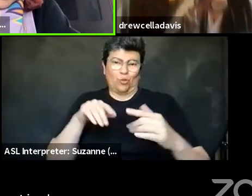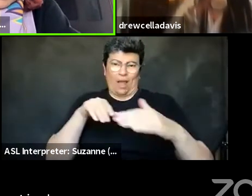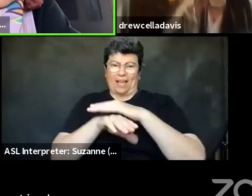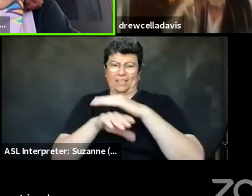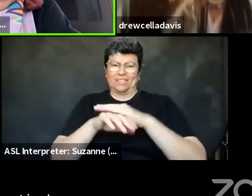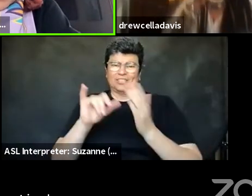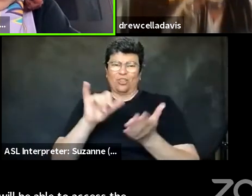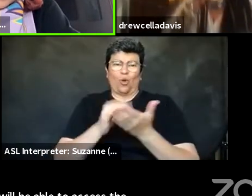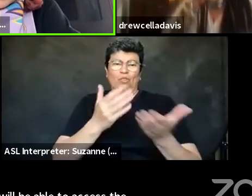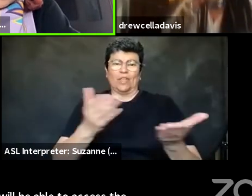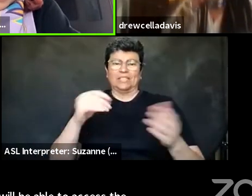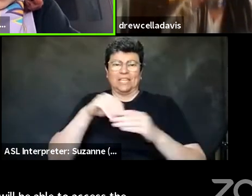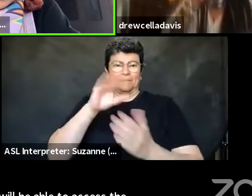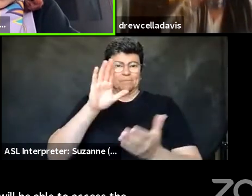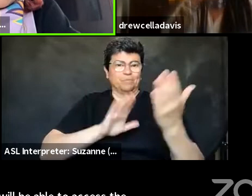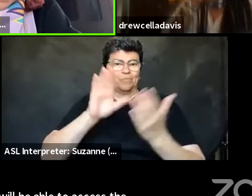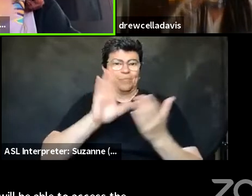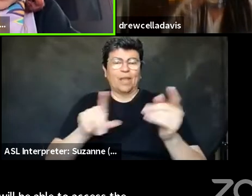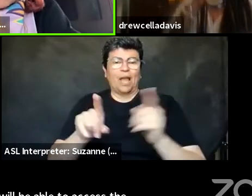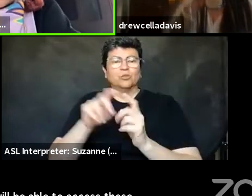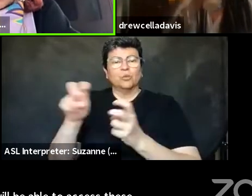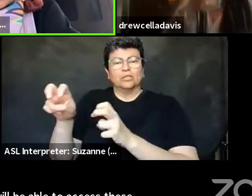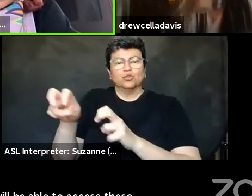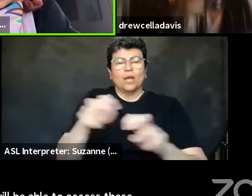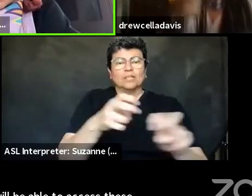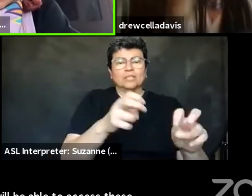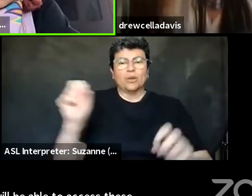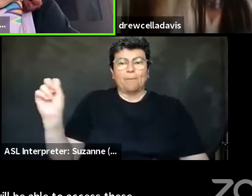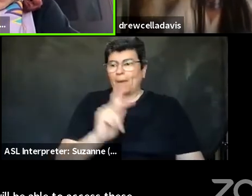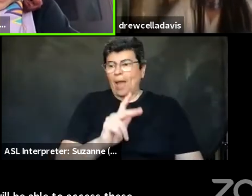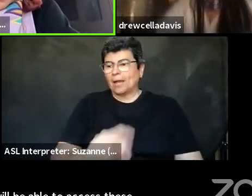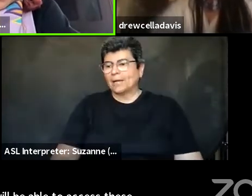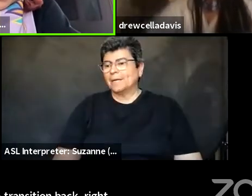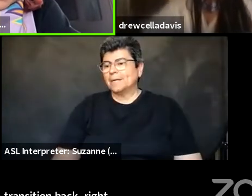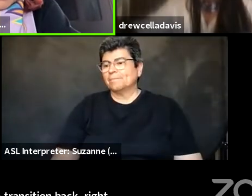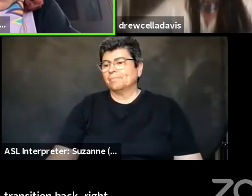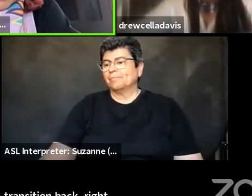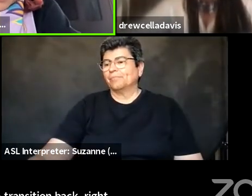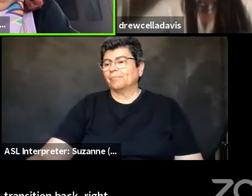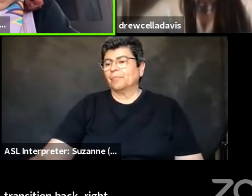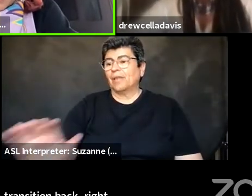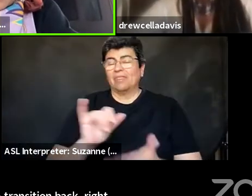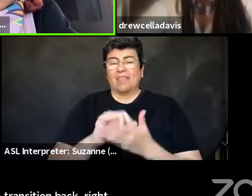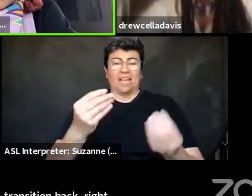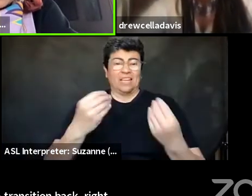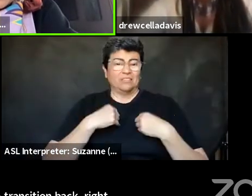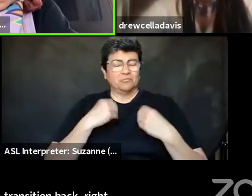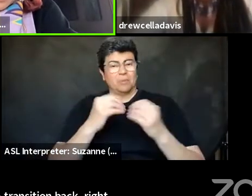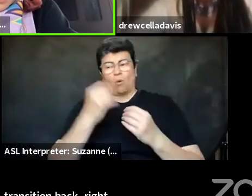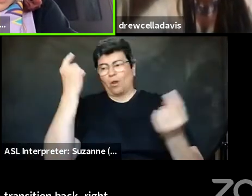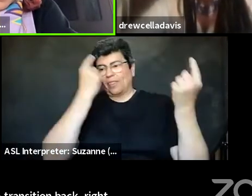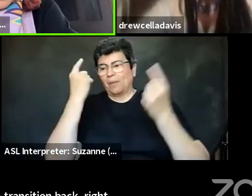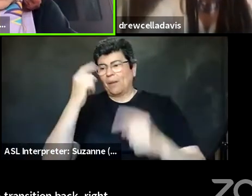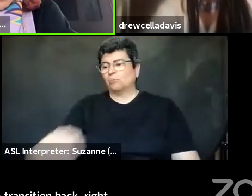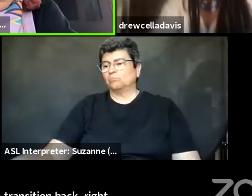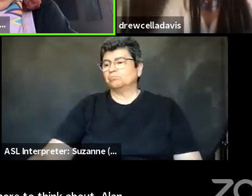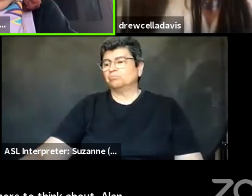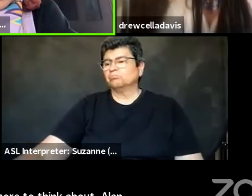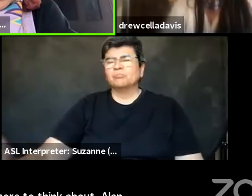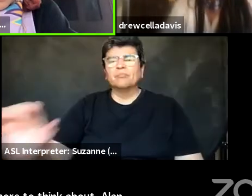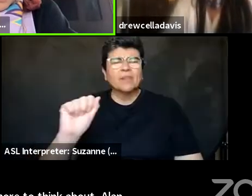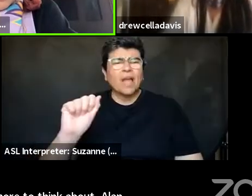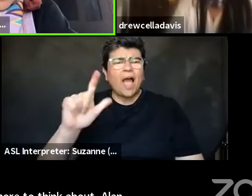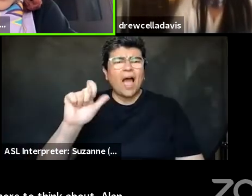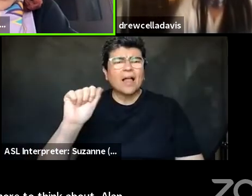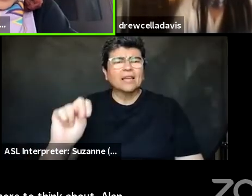these things in person as we transition back, right? So that gives me more to think about. Alan, what about